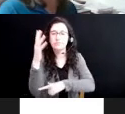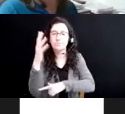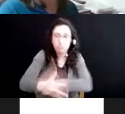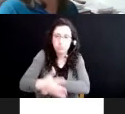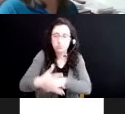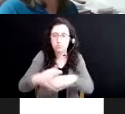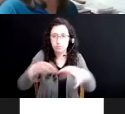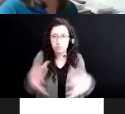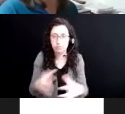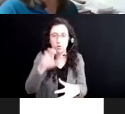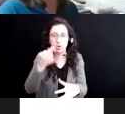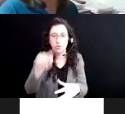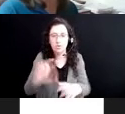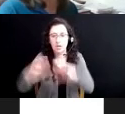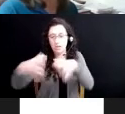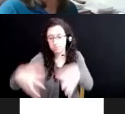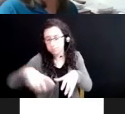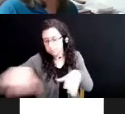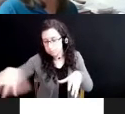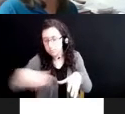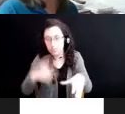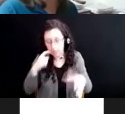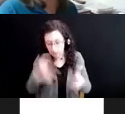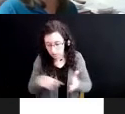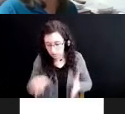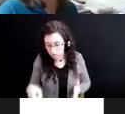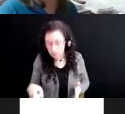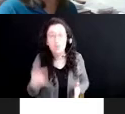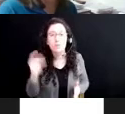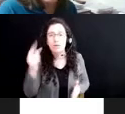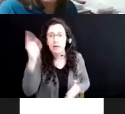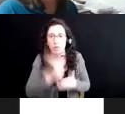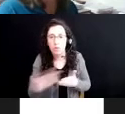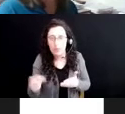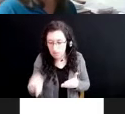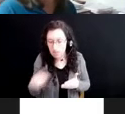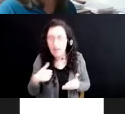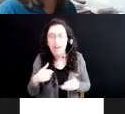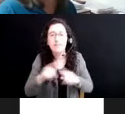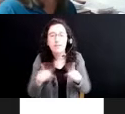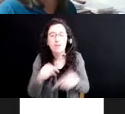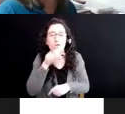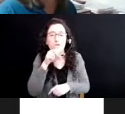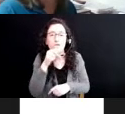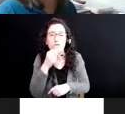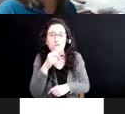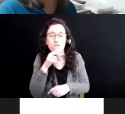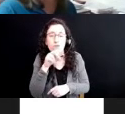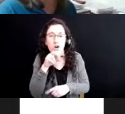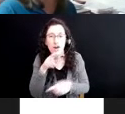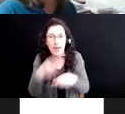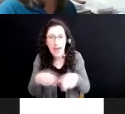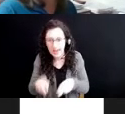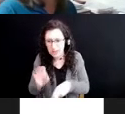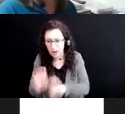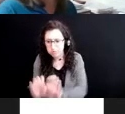15 red-legged frog egg masses attached to those root stringers. So that diversity, the complexity of that